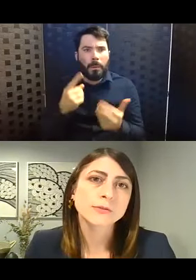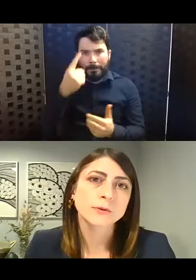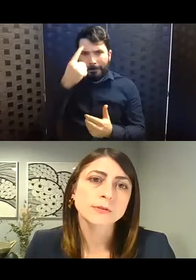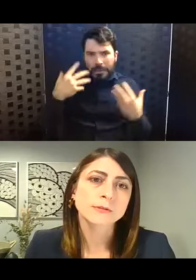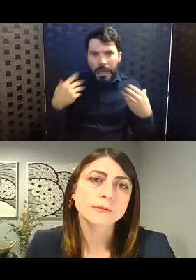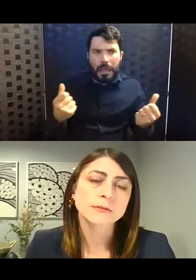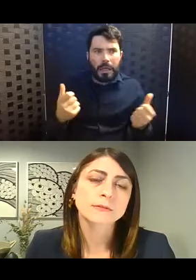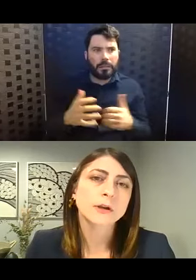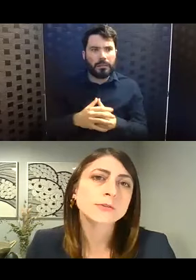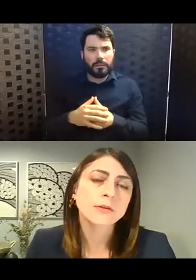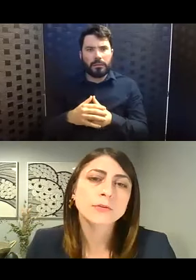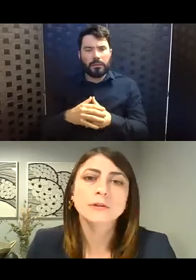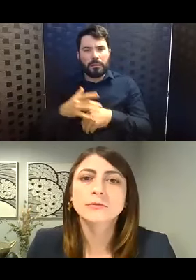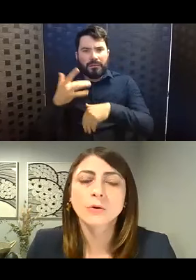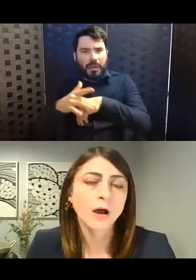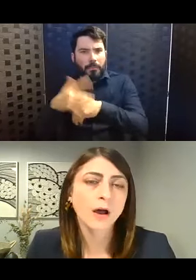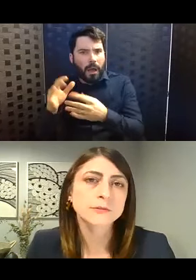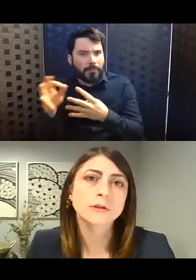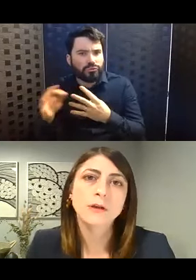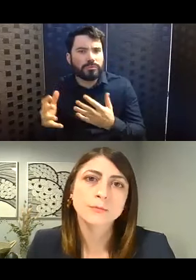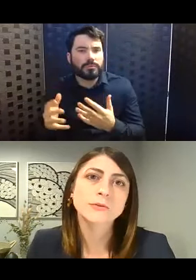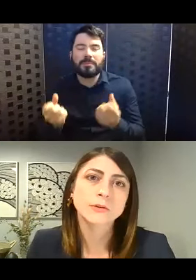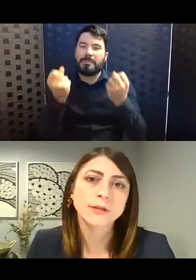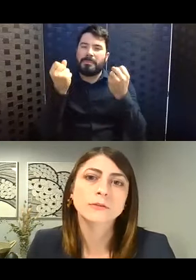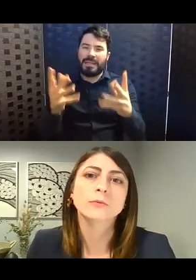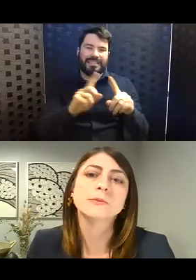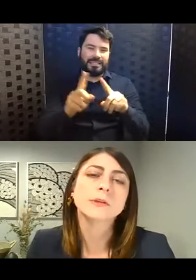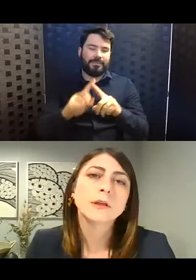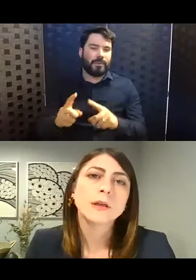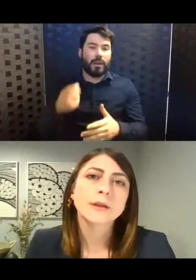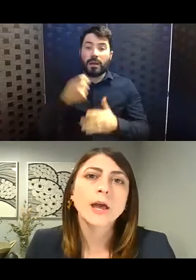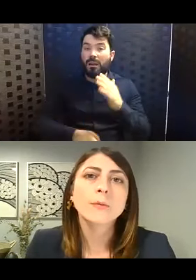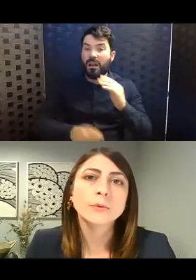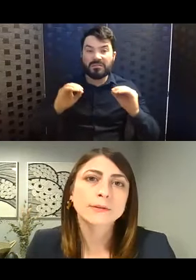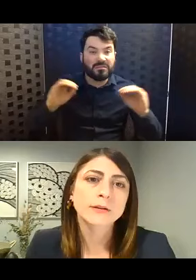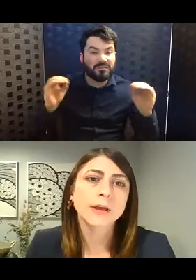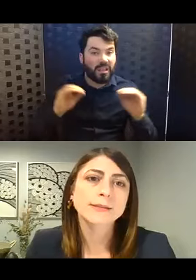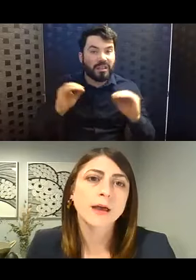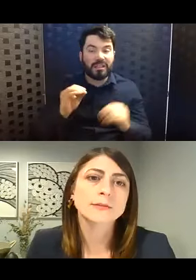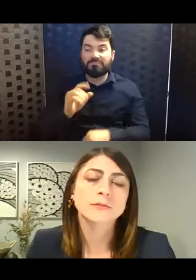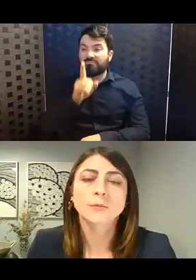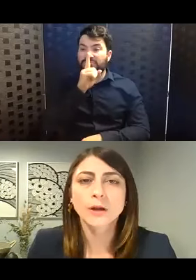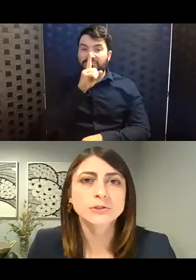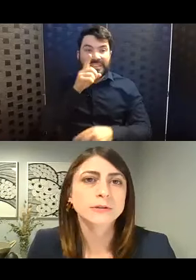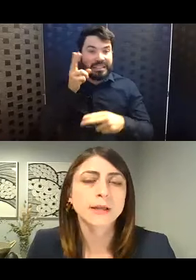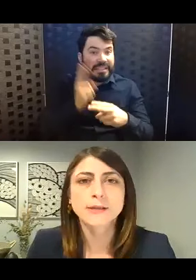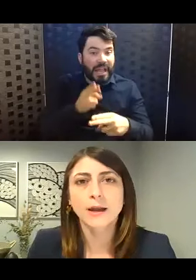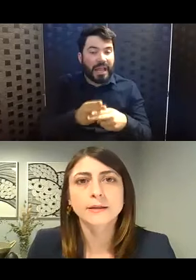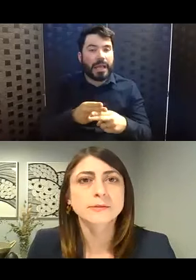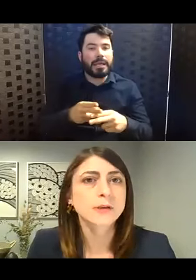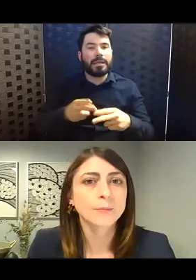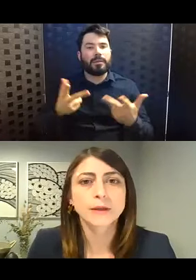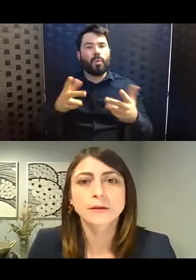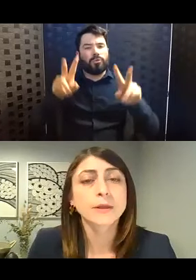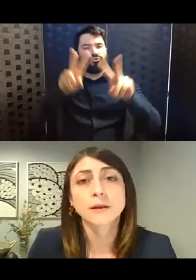few resources. There are several no-cost anonymous screening tools that can help you identify signs of depression,